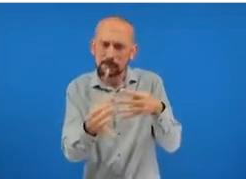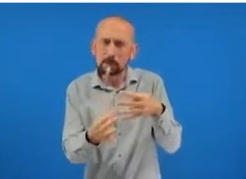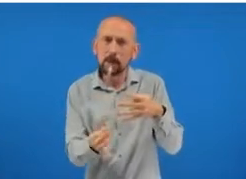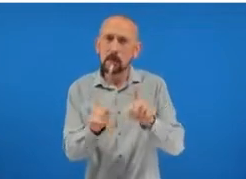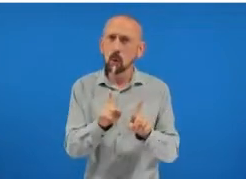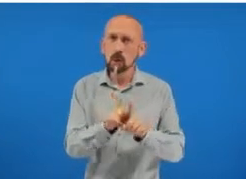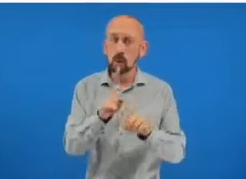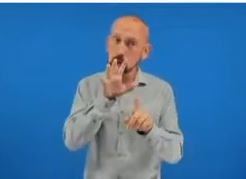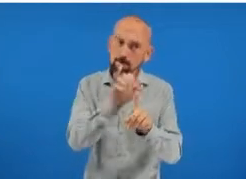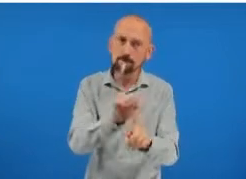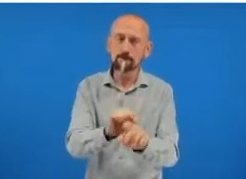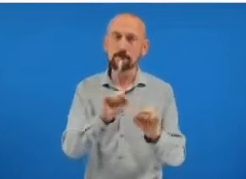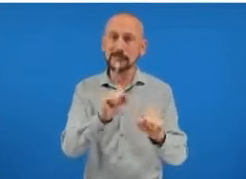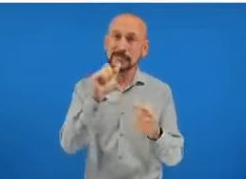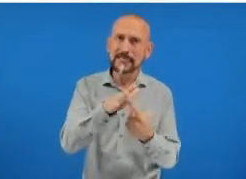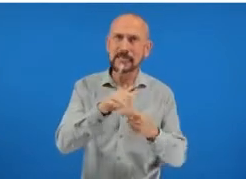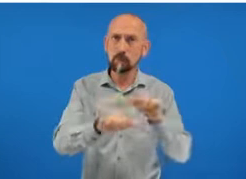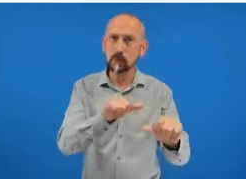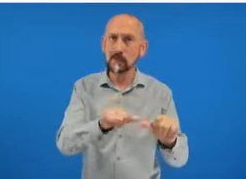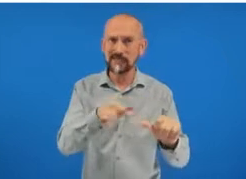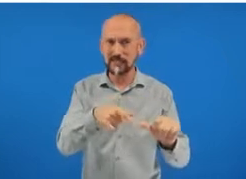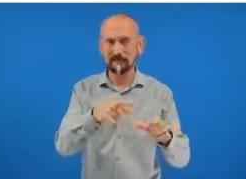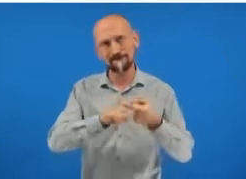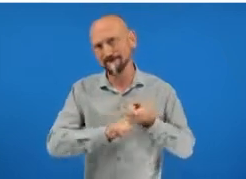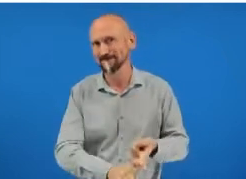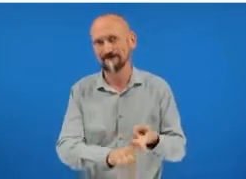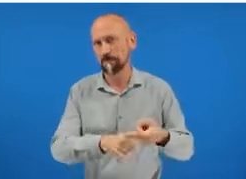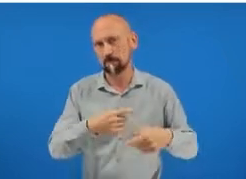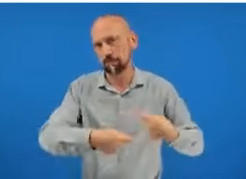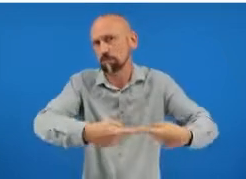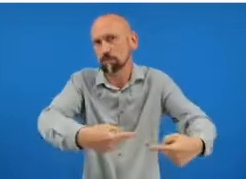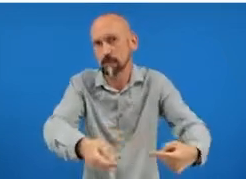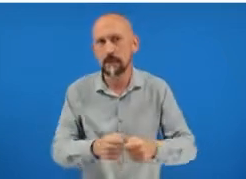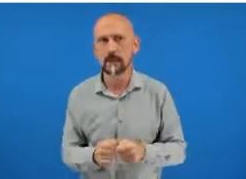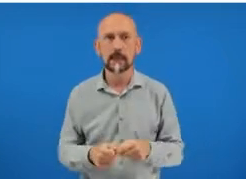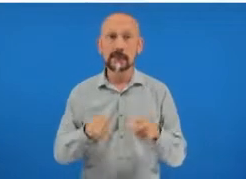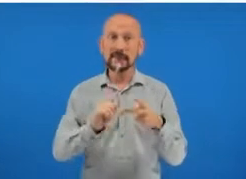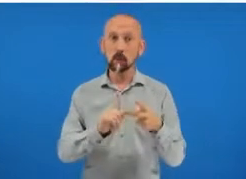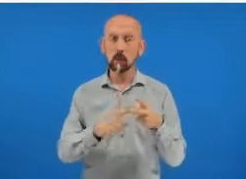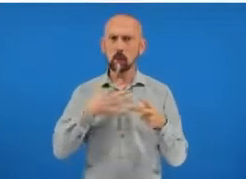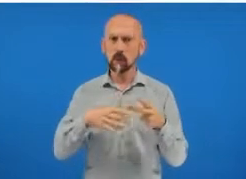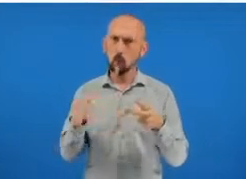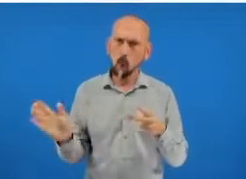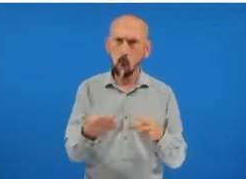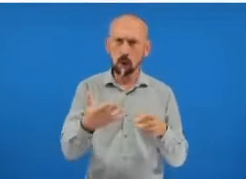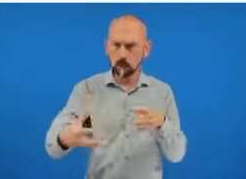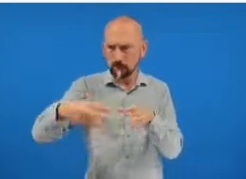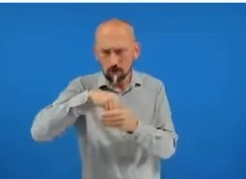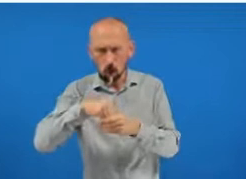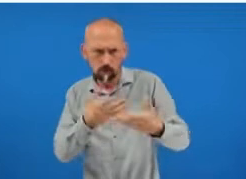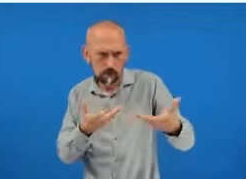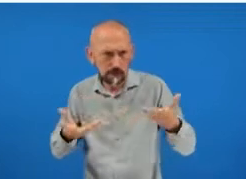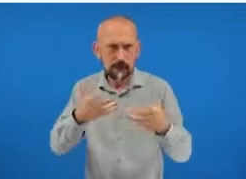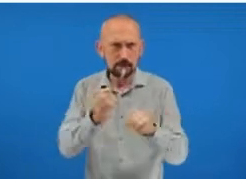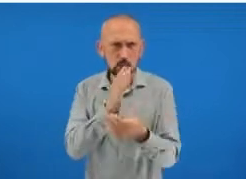the problem going. Secondly, we all want to be on board with using measures. So let's discuss them from the start. Look at the measures we're going